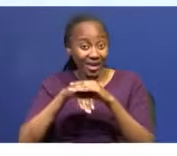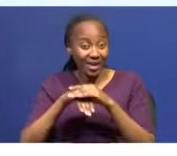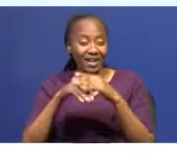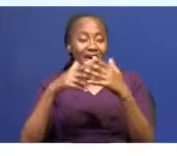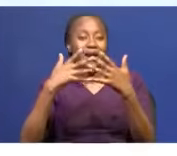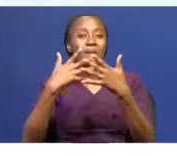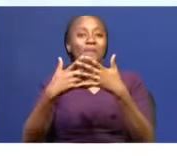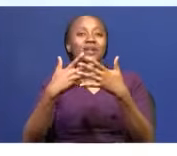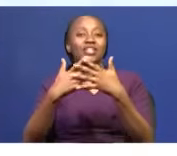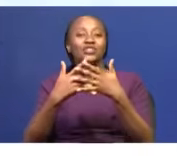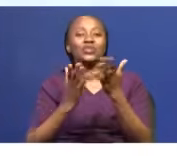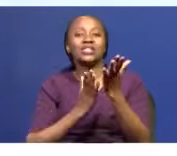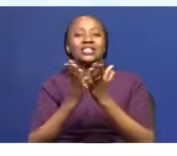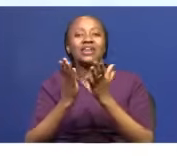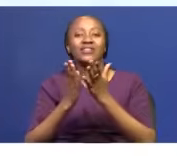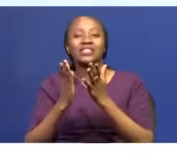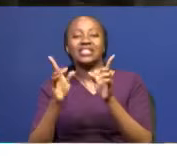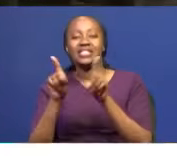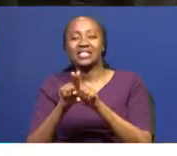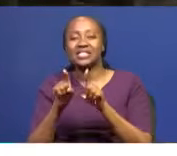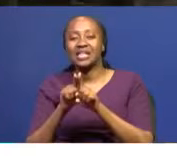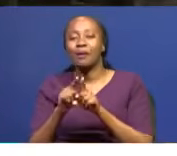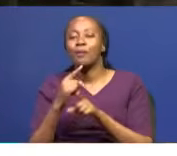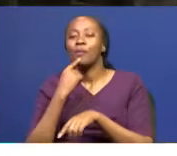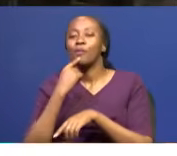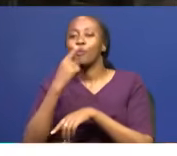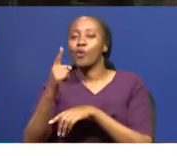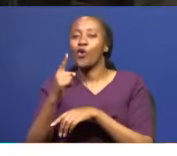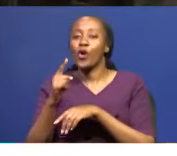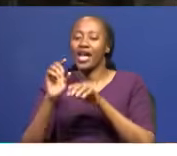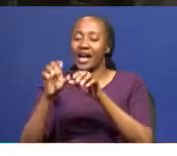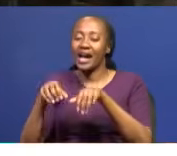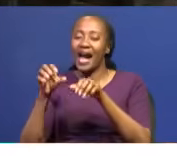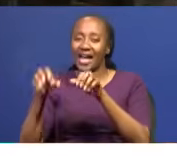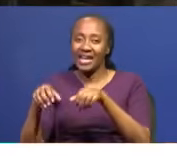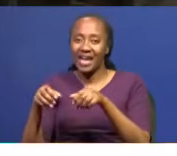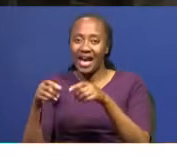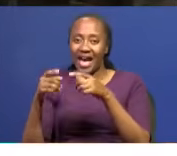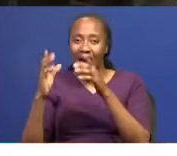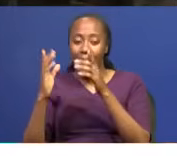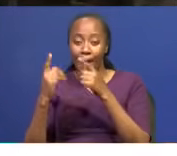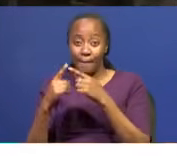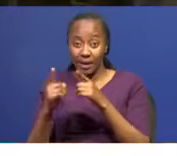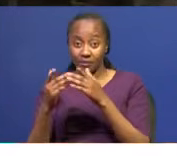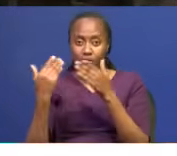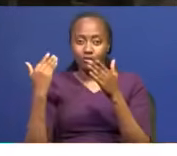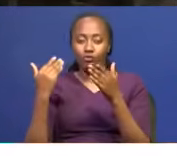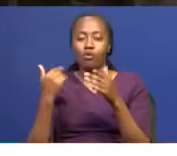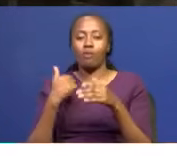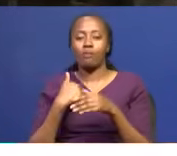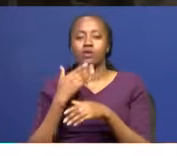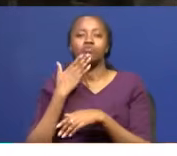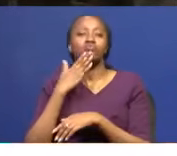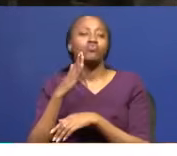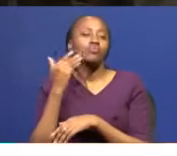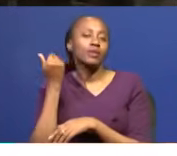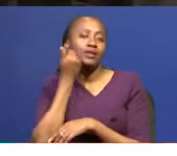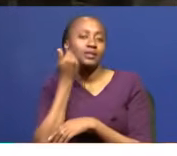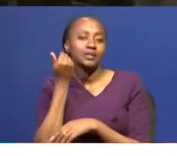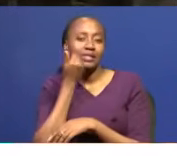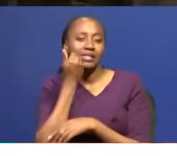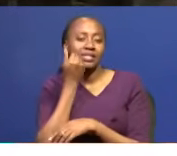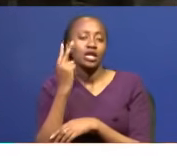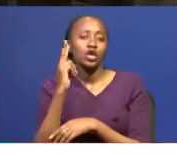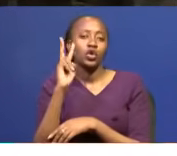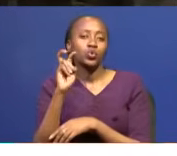as President Daniel Arap Moi's gardener. I was diagnosed with diabetes about 2